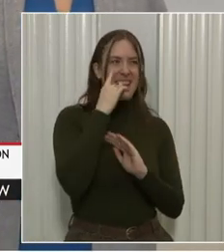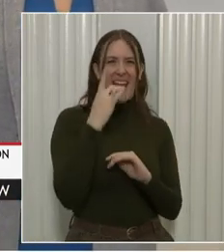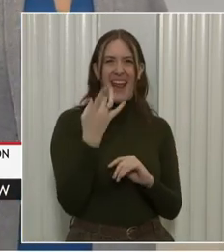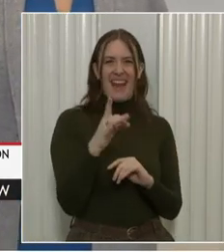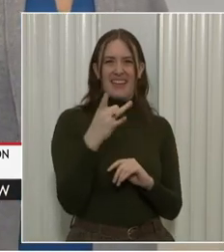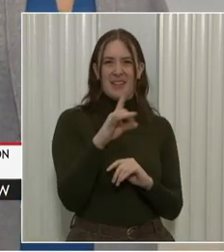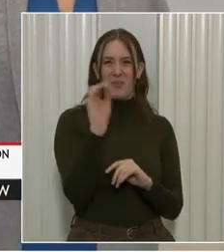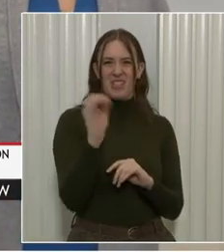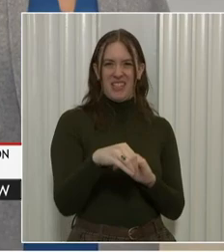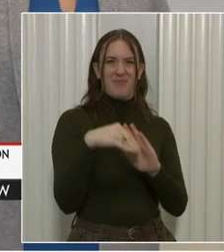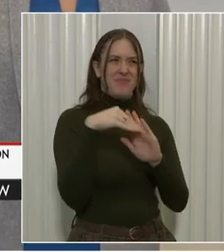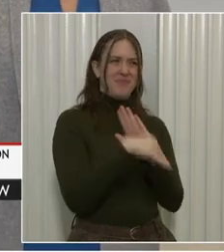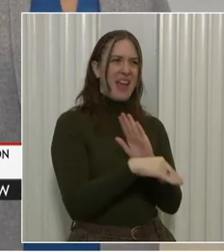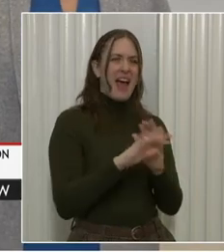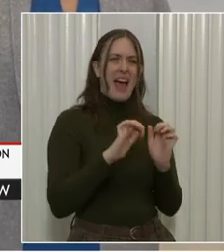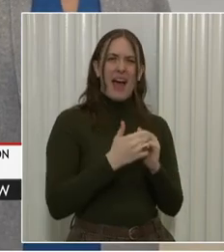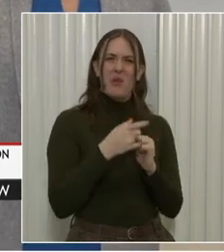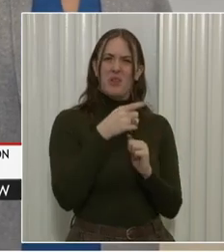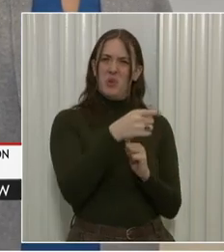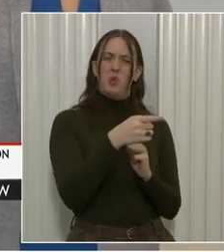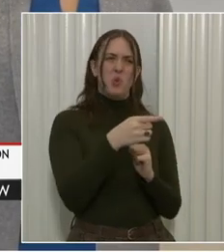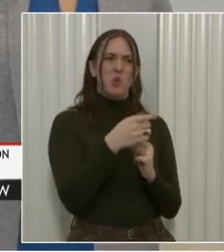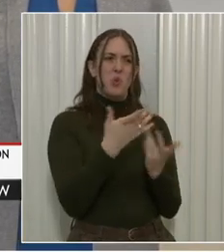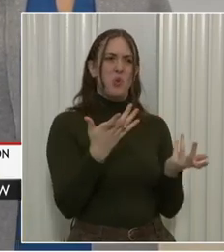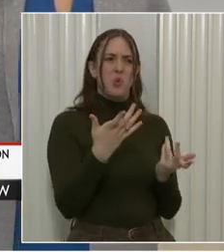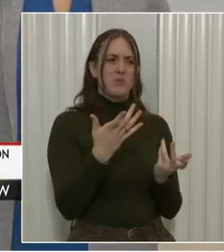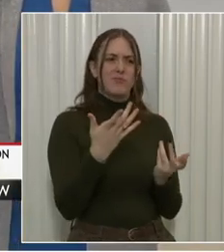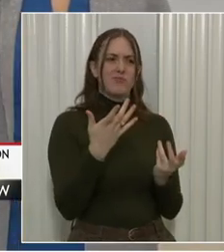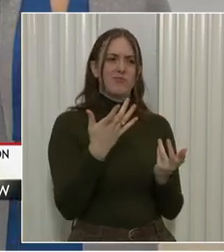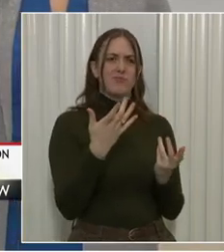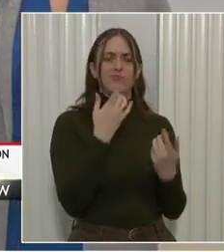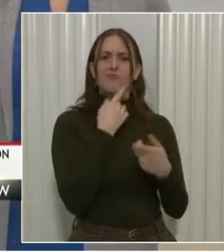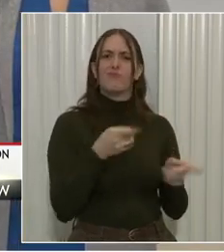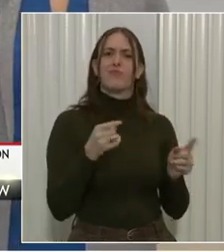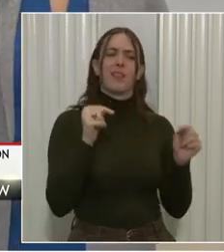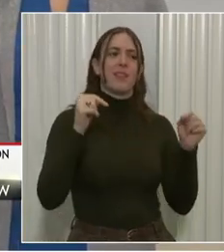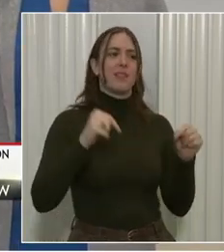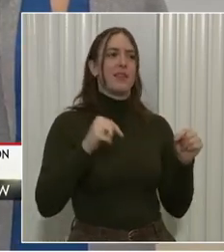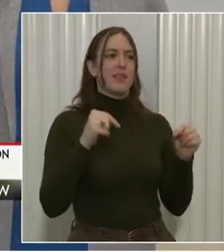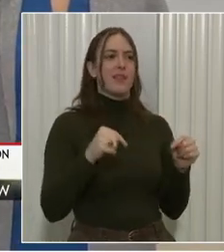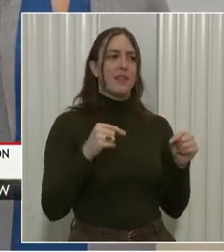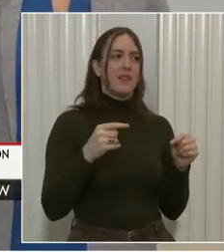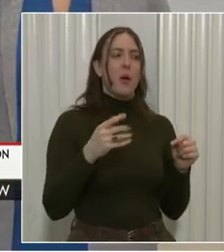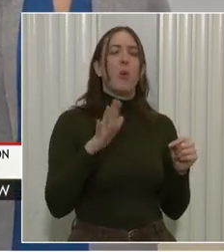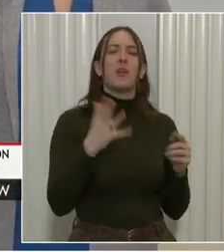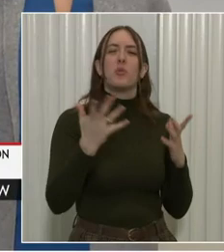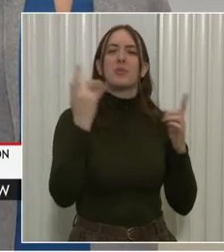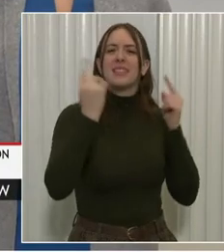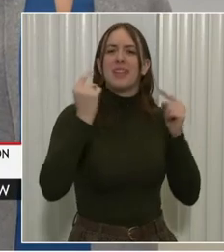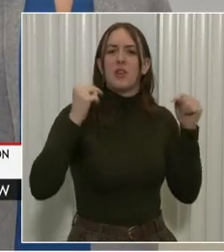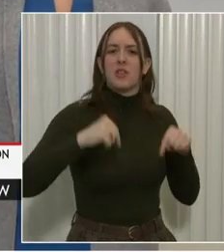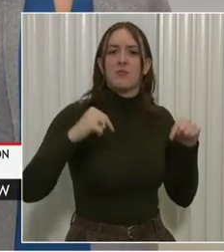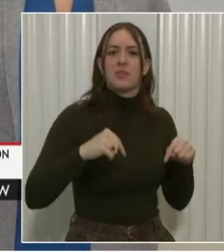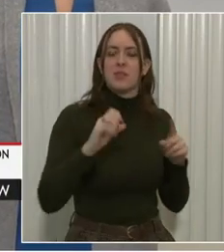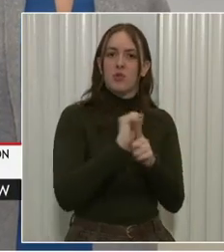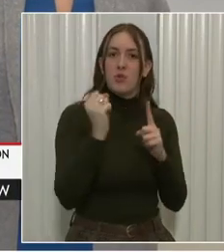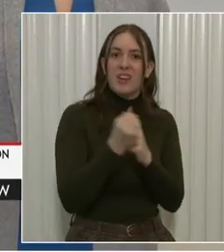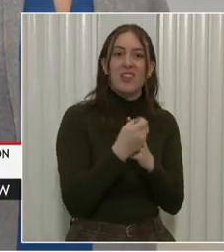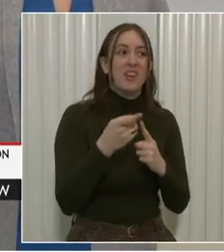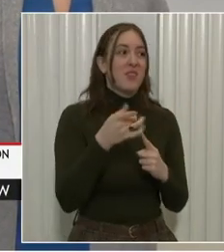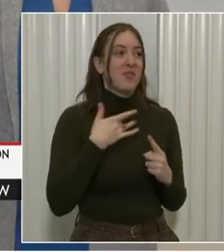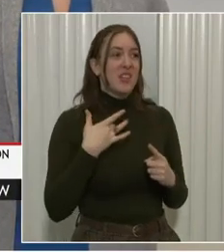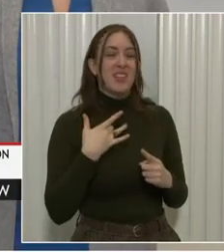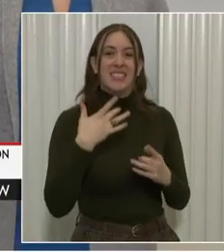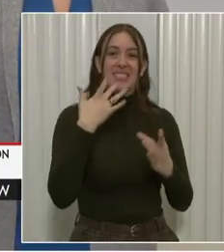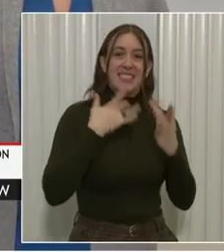the staffing situation for DC FEMS? Are you where you need to be? Are you down? Is it dire? Is it